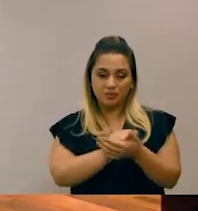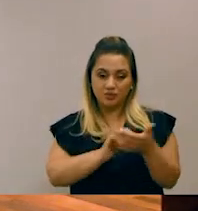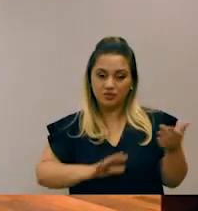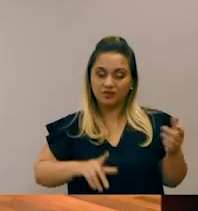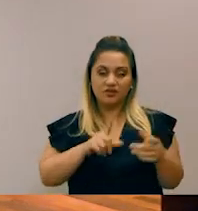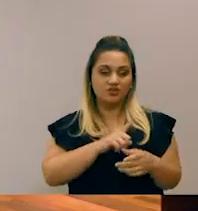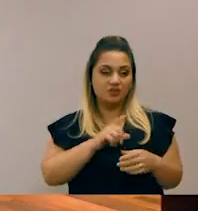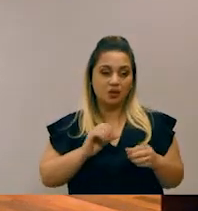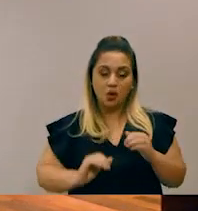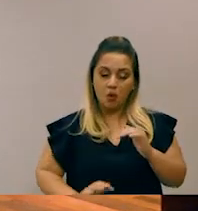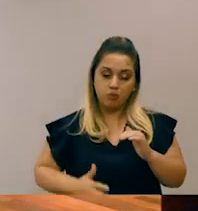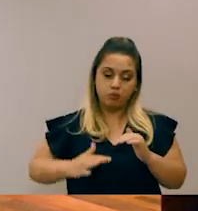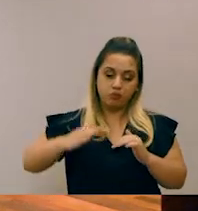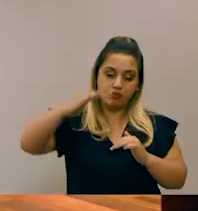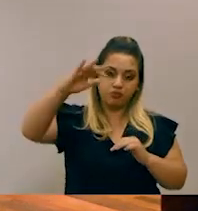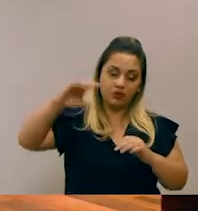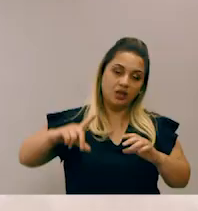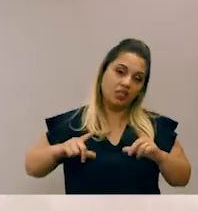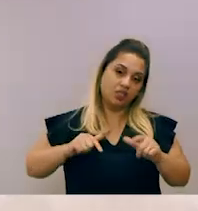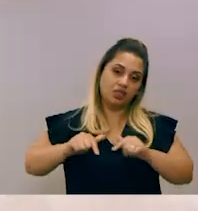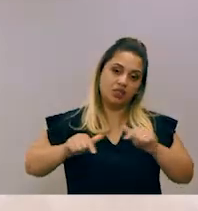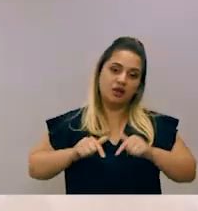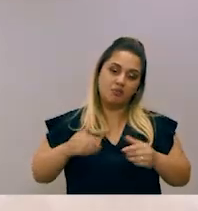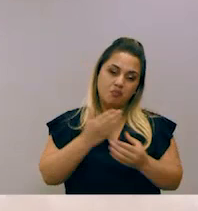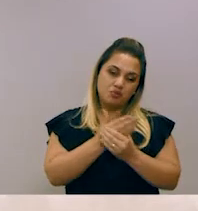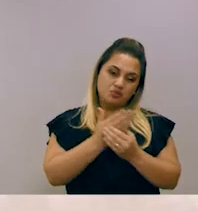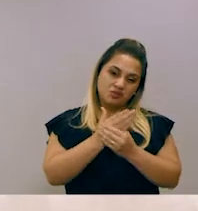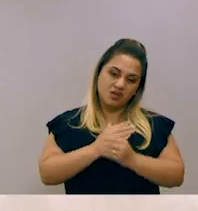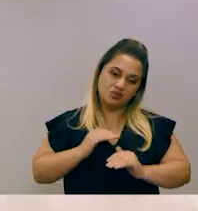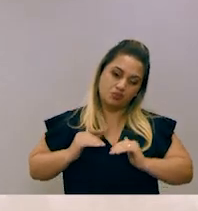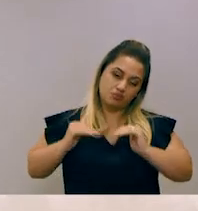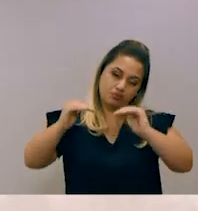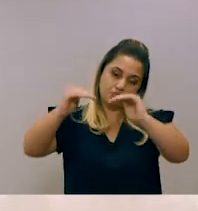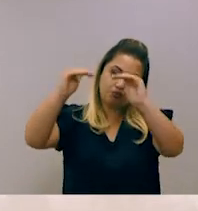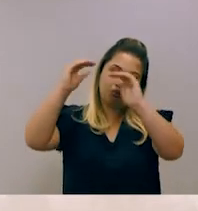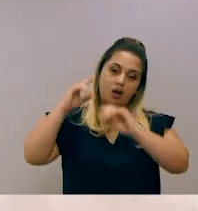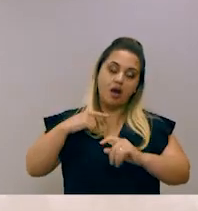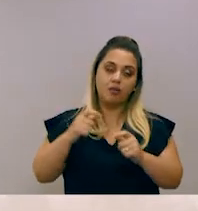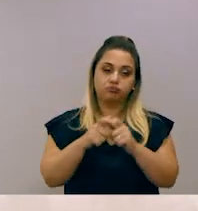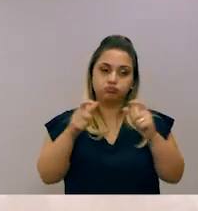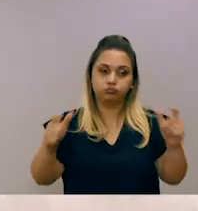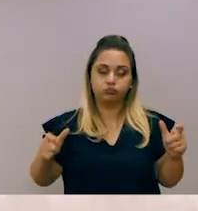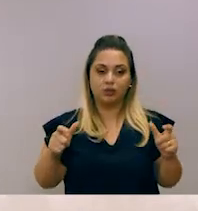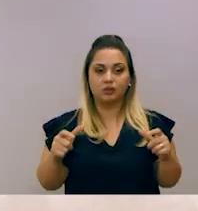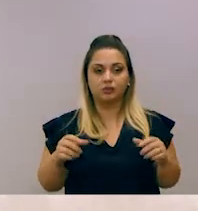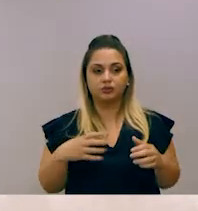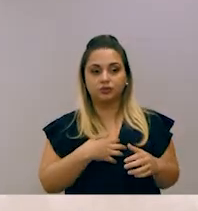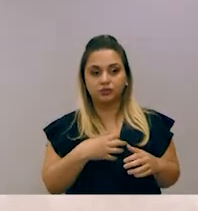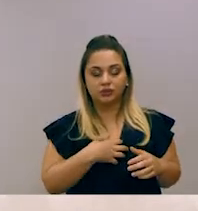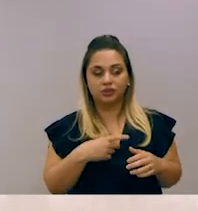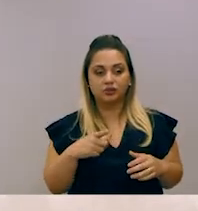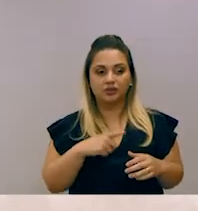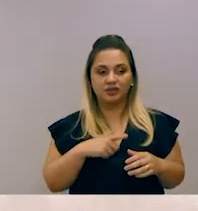public defensor. And this activity has a great represents a great volume of work to the cabinet,